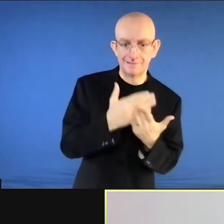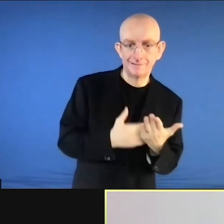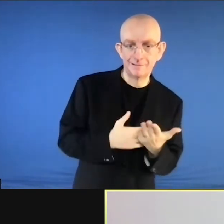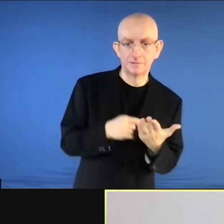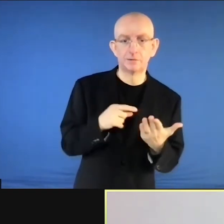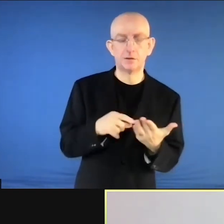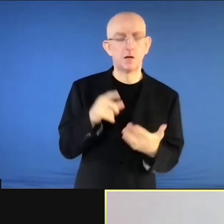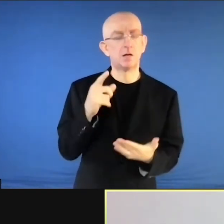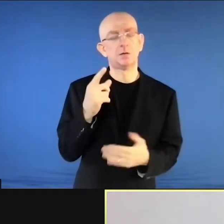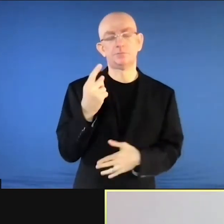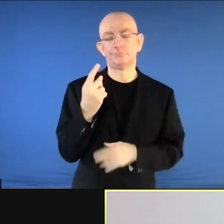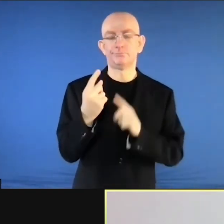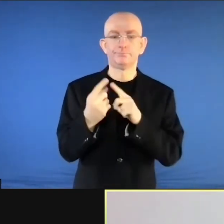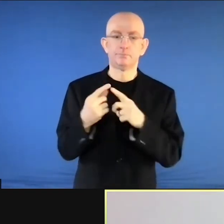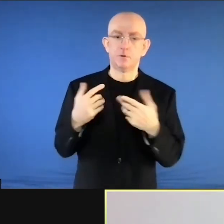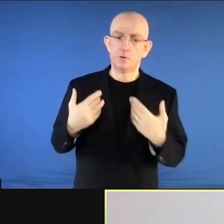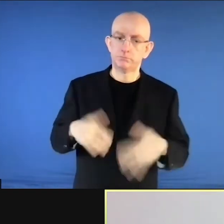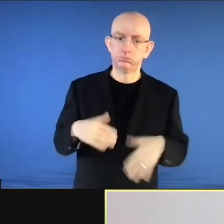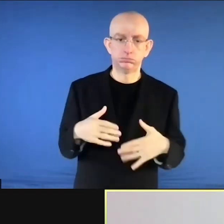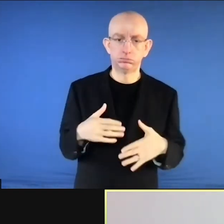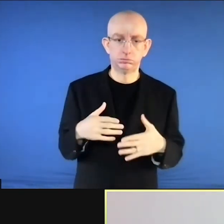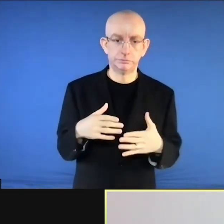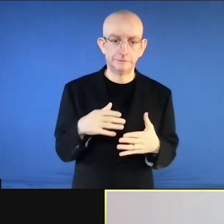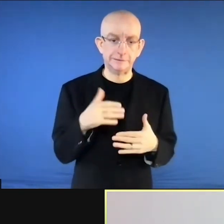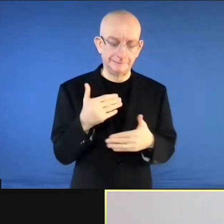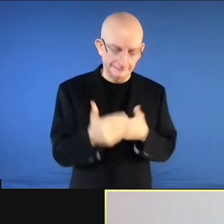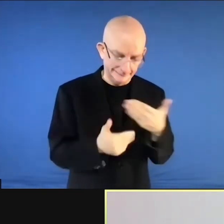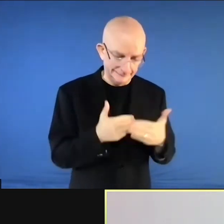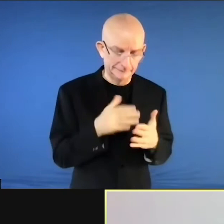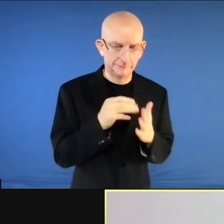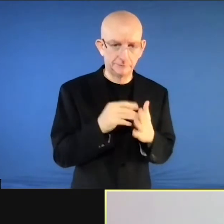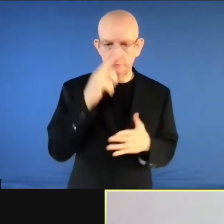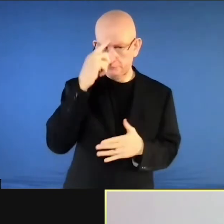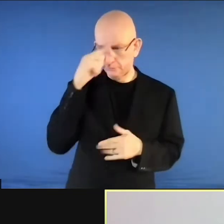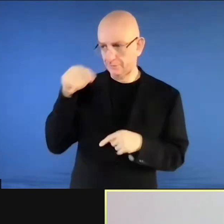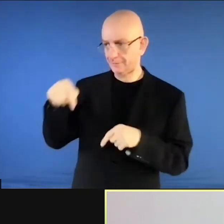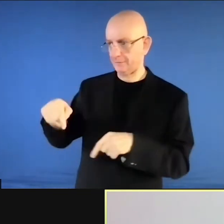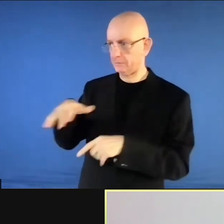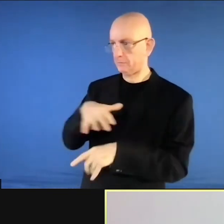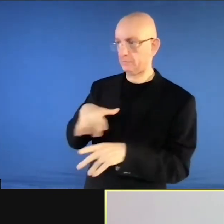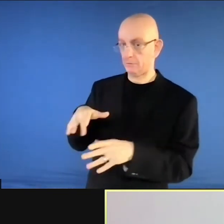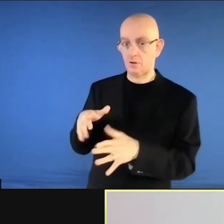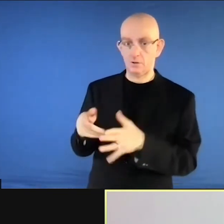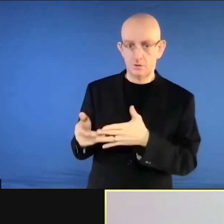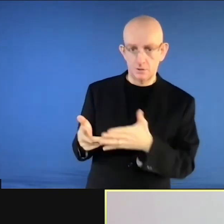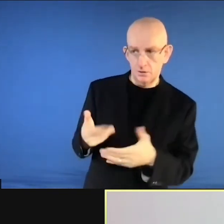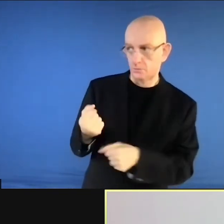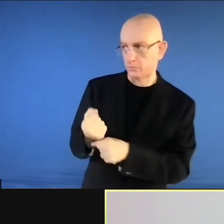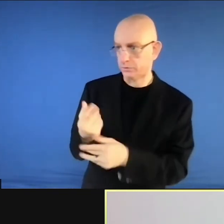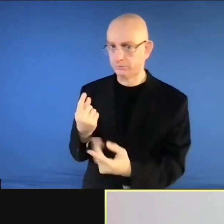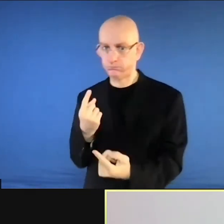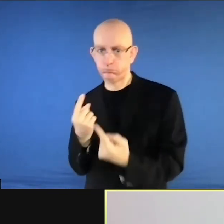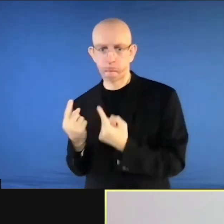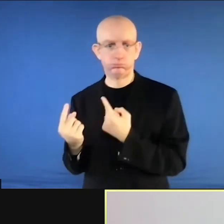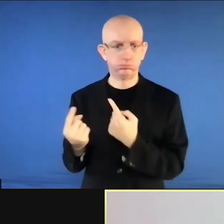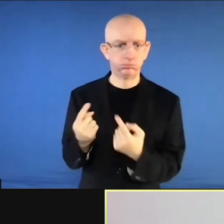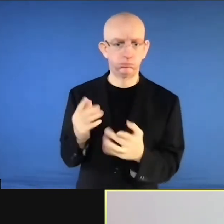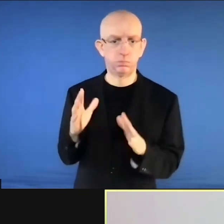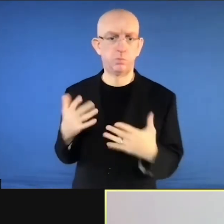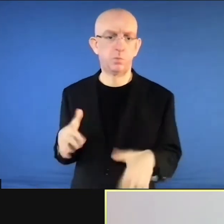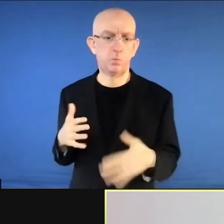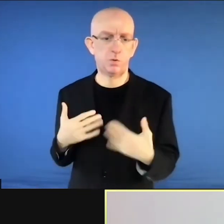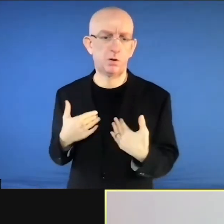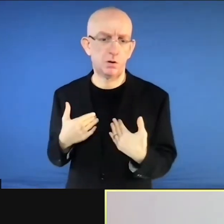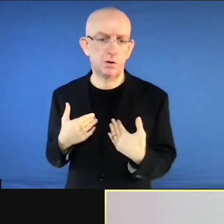me because one of the things that I came to see when I was within